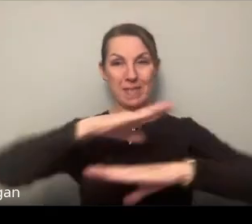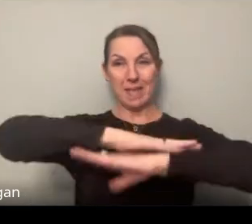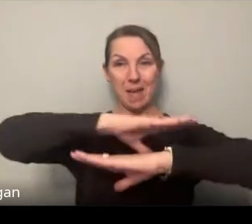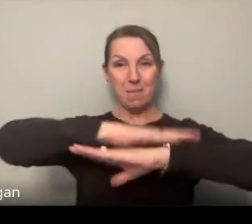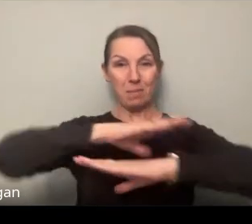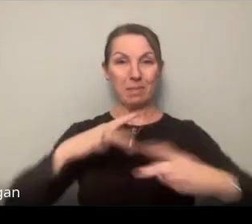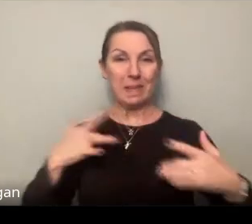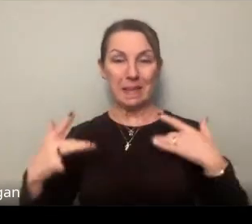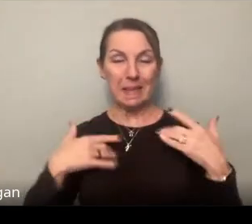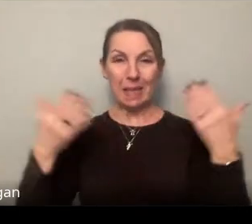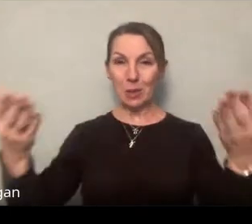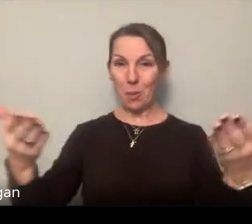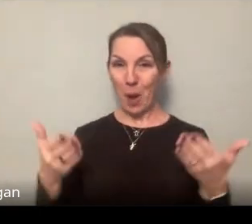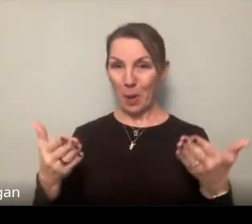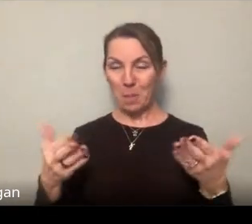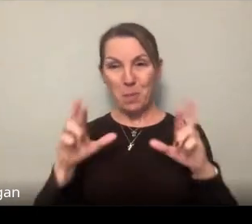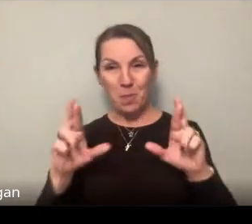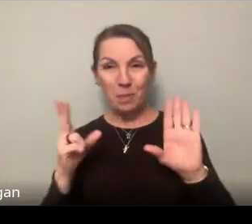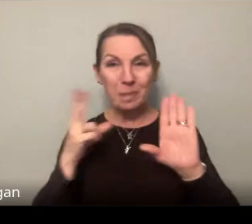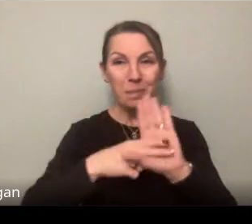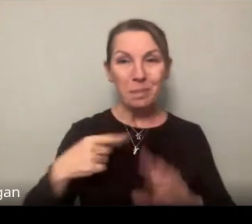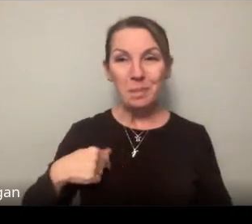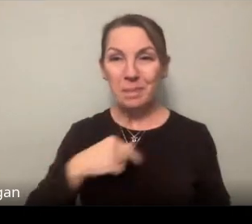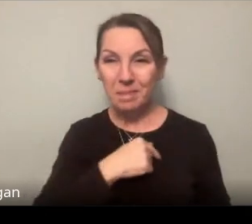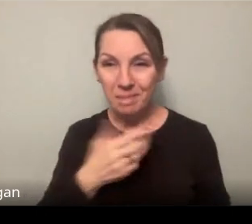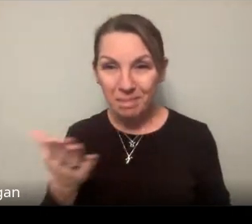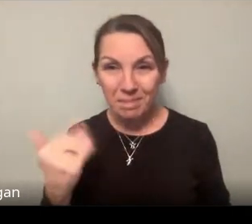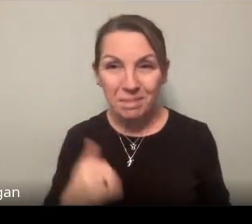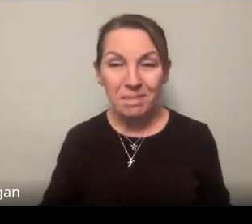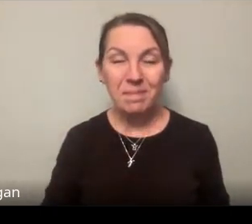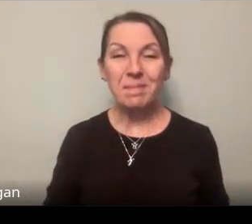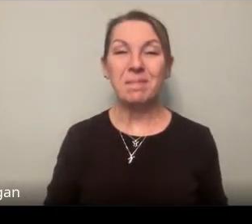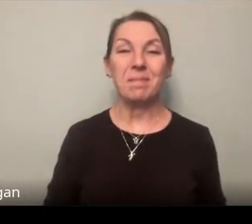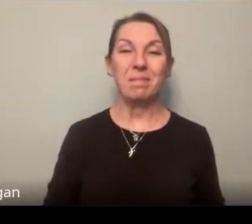We're excited to welcome you, and we hope you'll be on board. Come and join us.